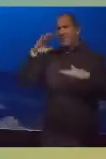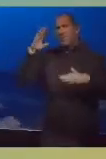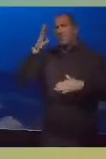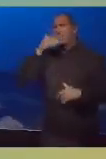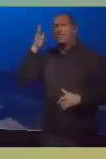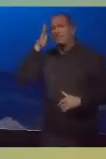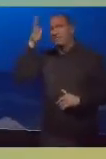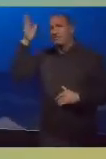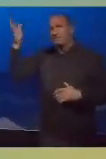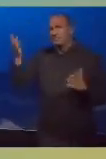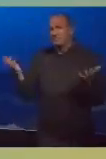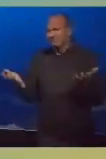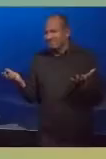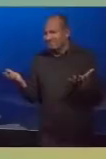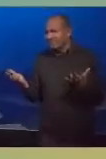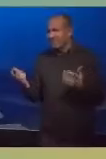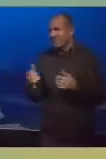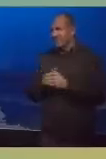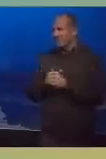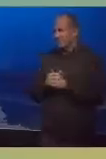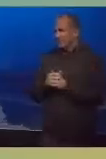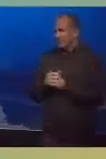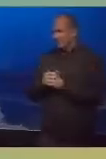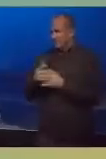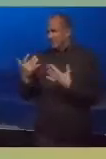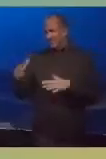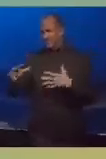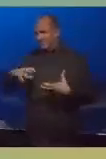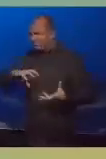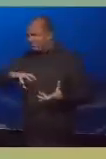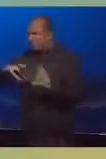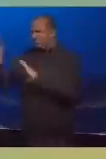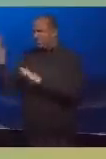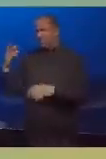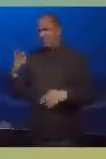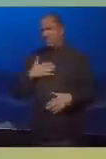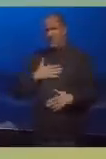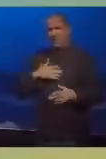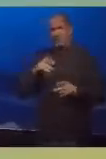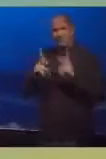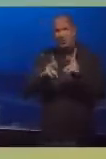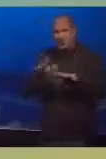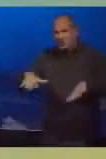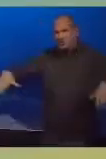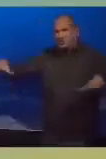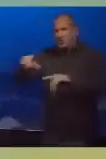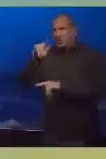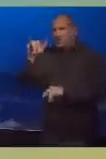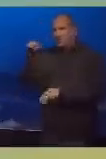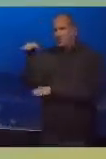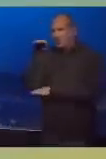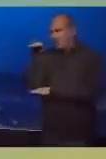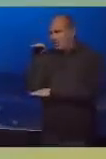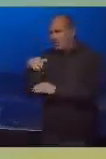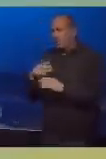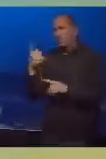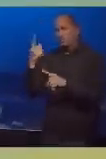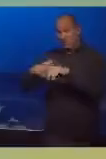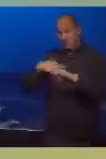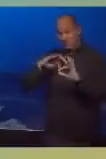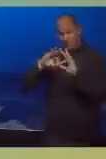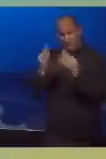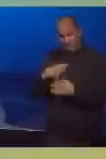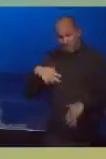future and ravaged the lives of ordinary people and my family included. At the age of 15